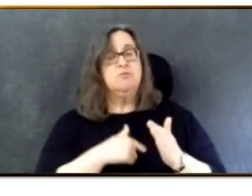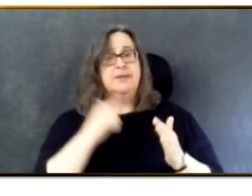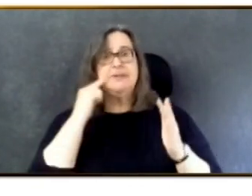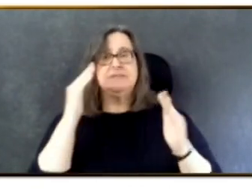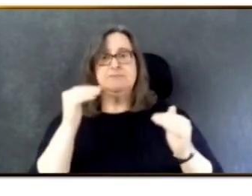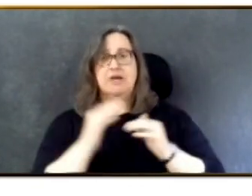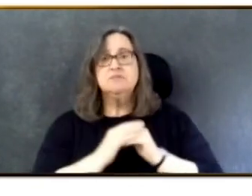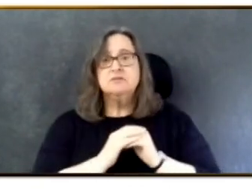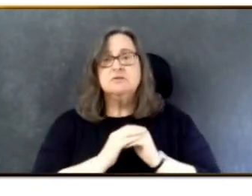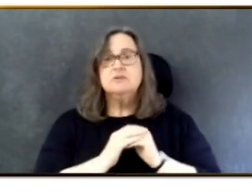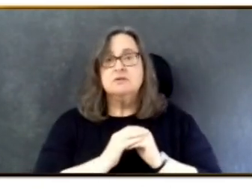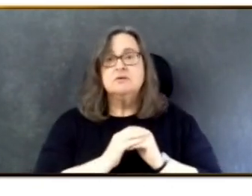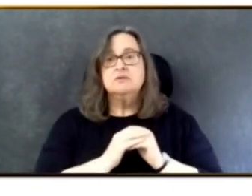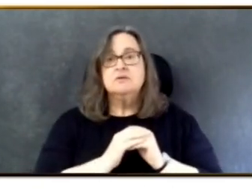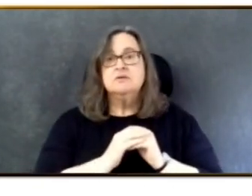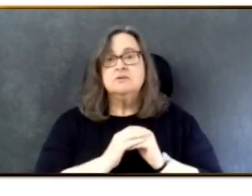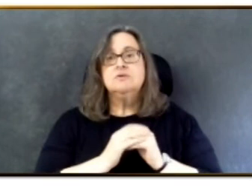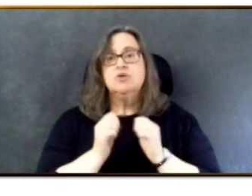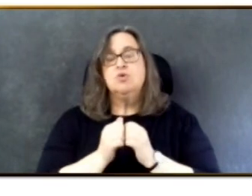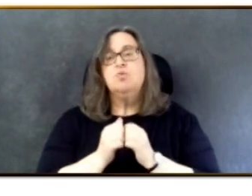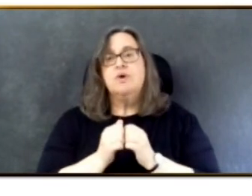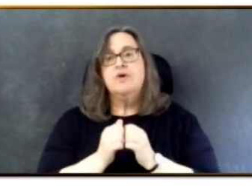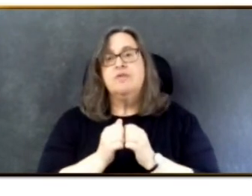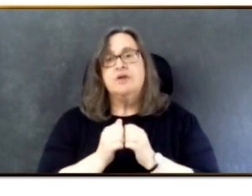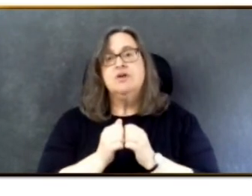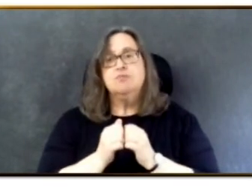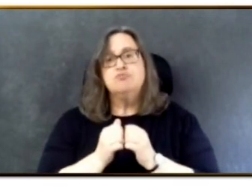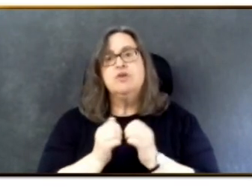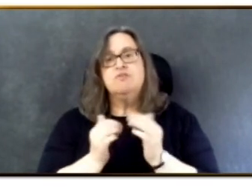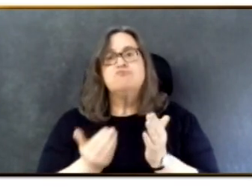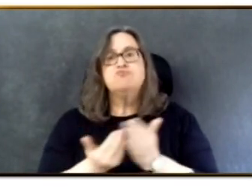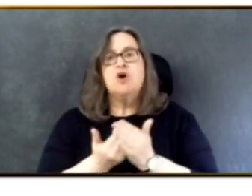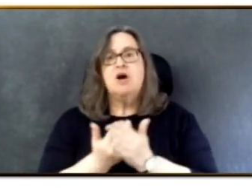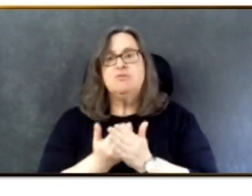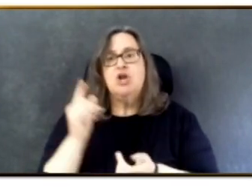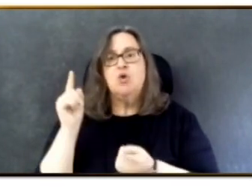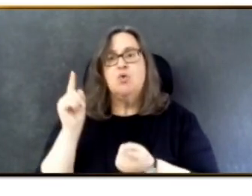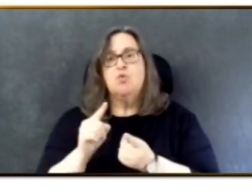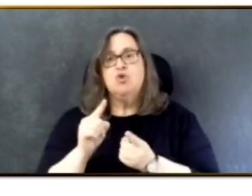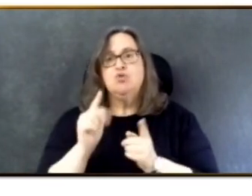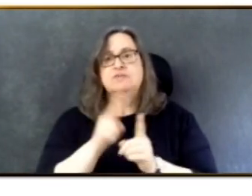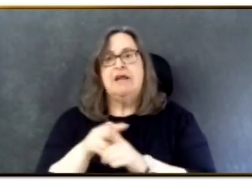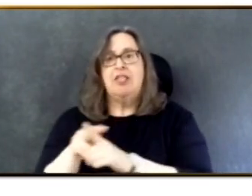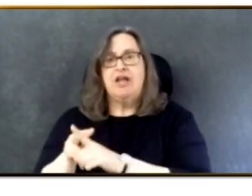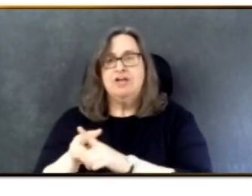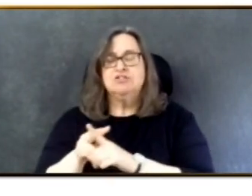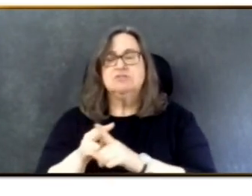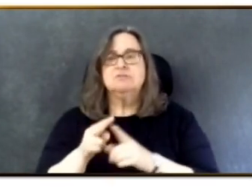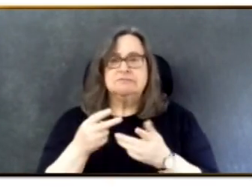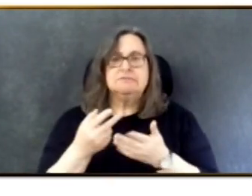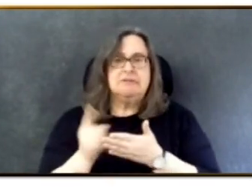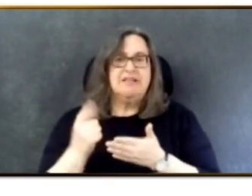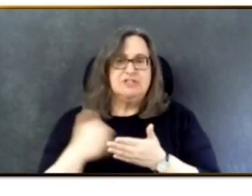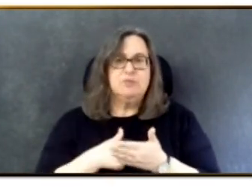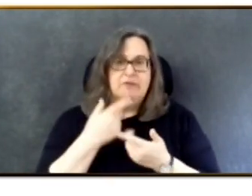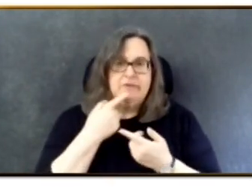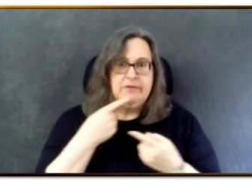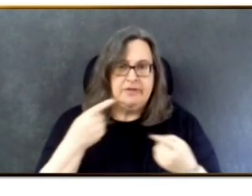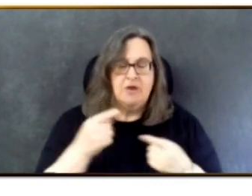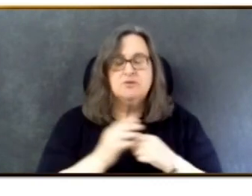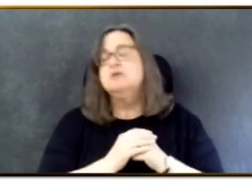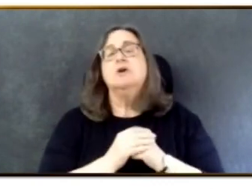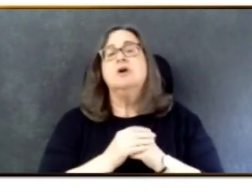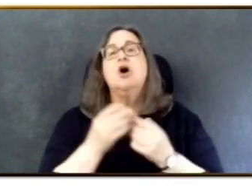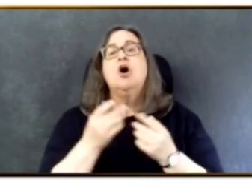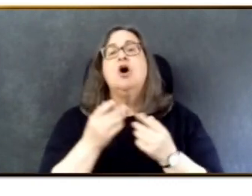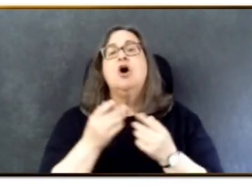based upon the updated reduced allocations that I announced last week. And when we have final numbers on those expected